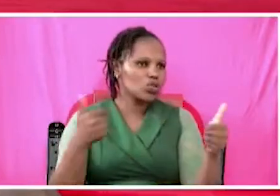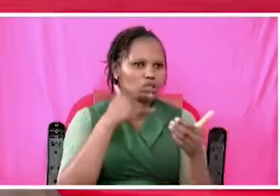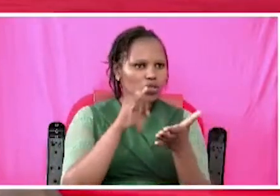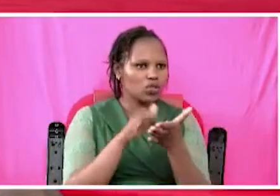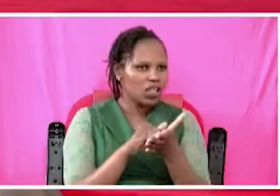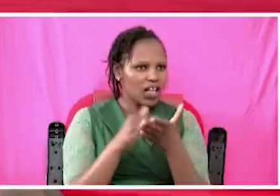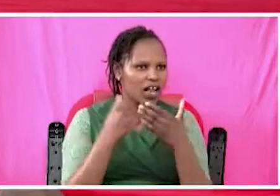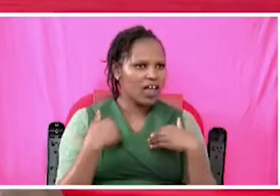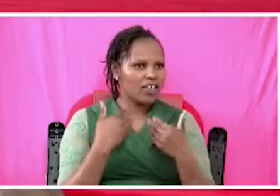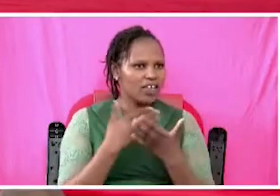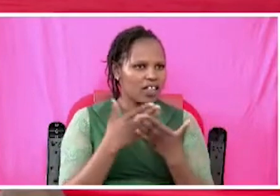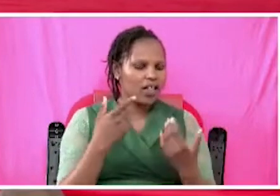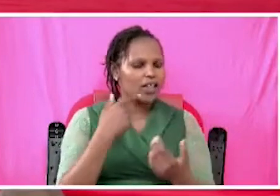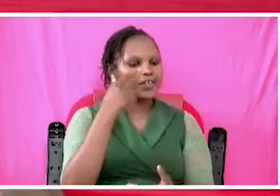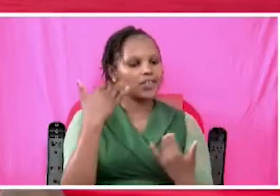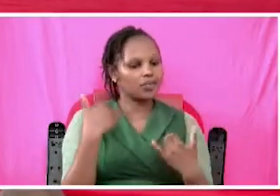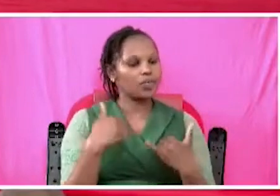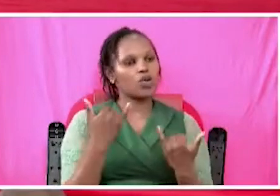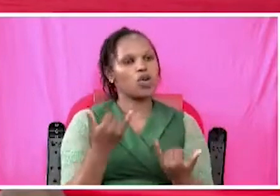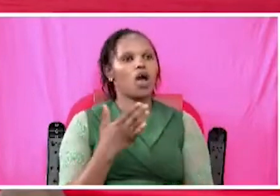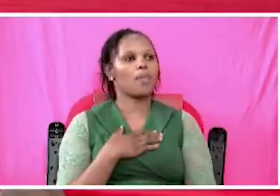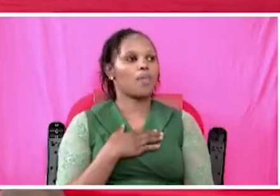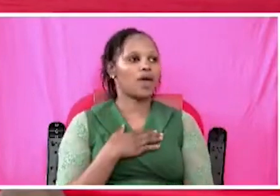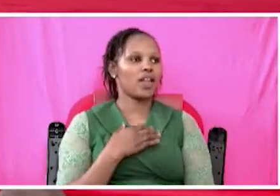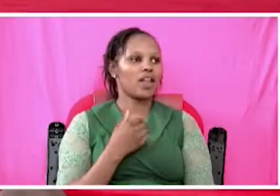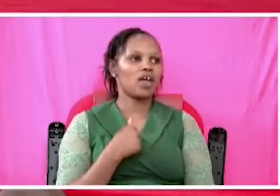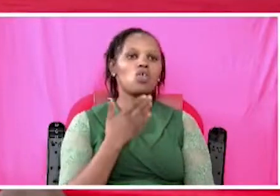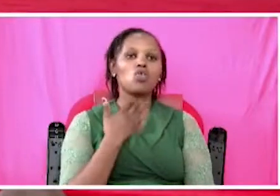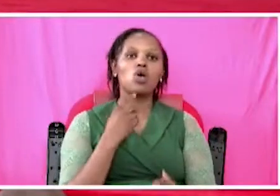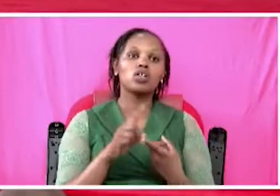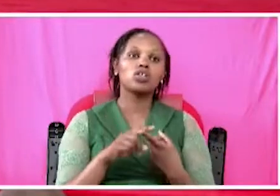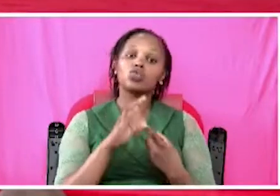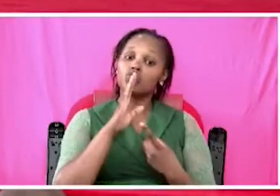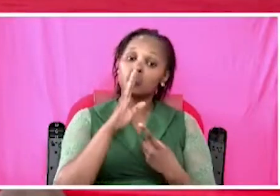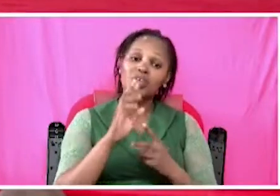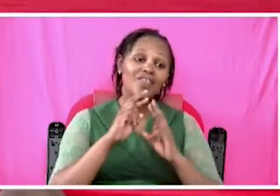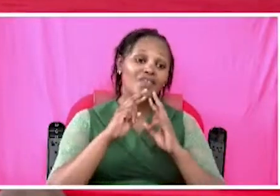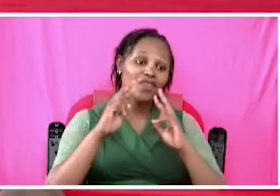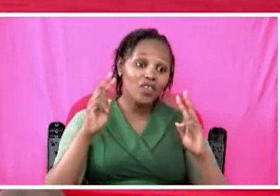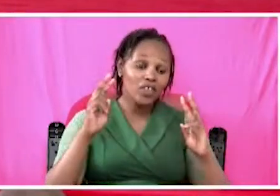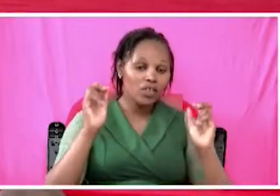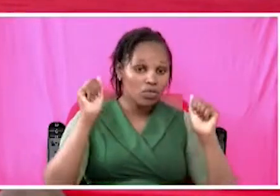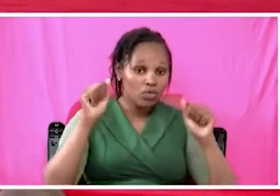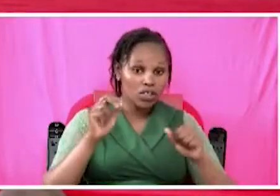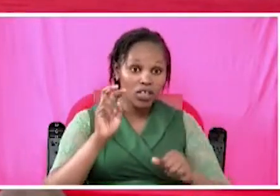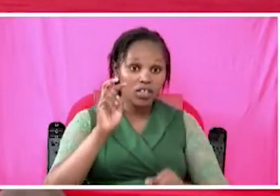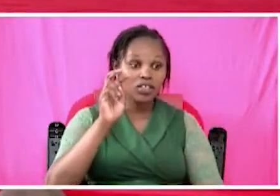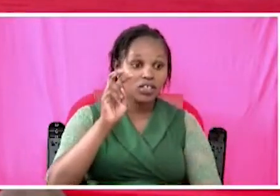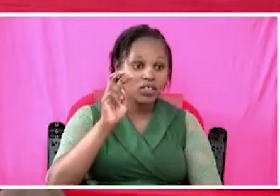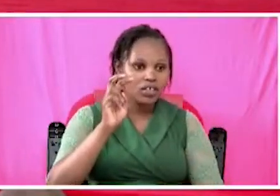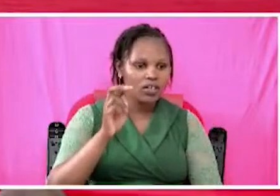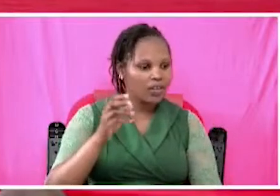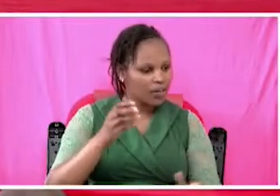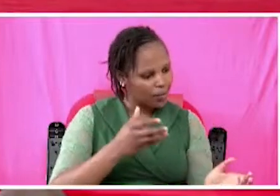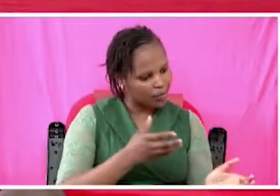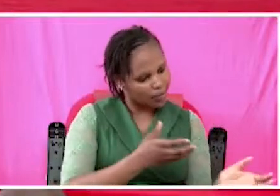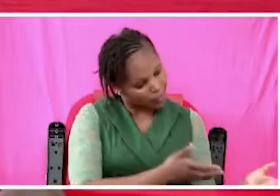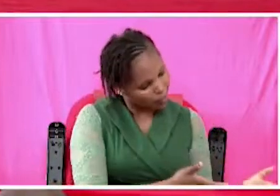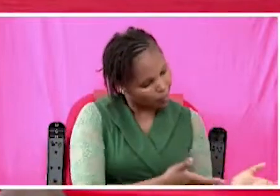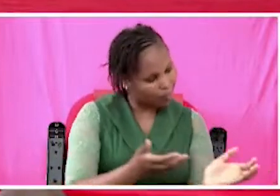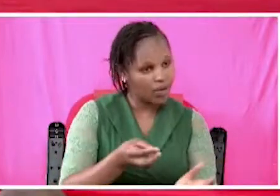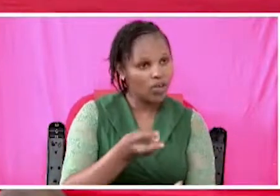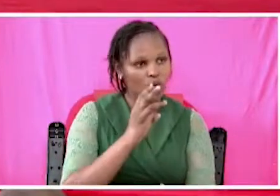he tells the people, now mine, I want it to be very transparent. Bring water. After he had placed it, he said,